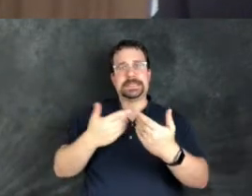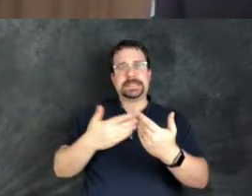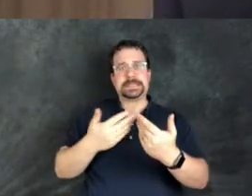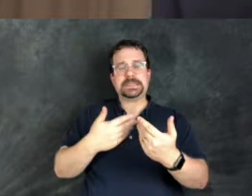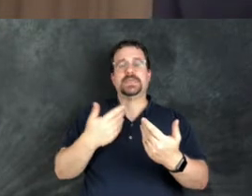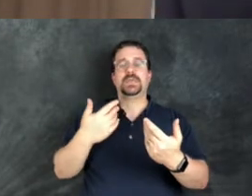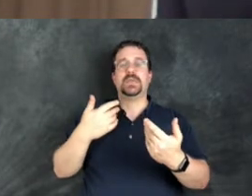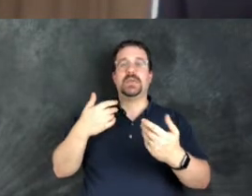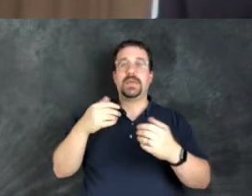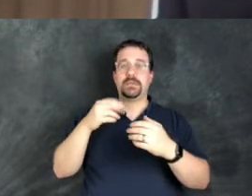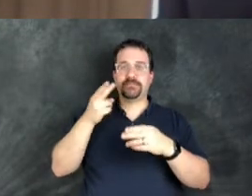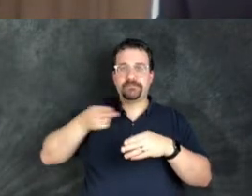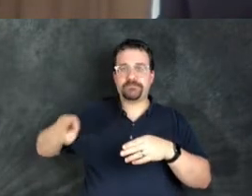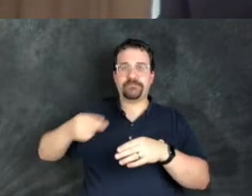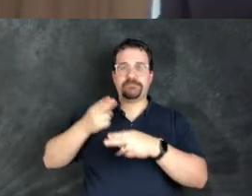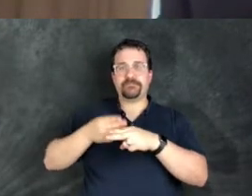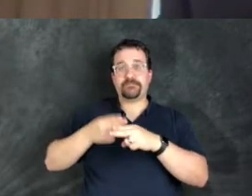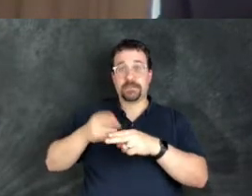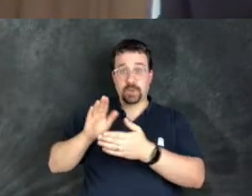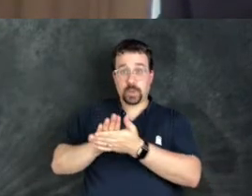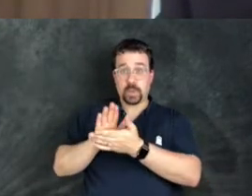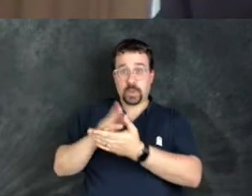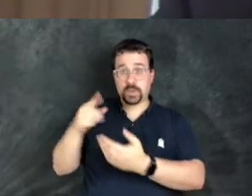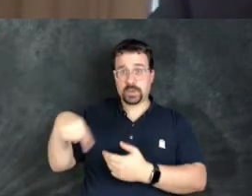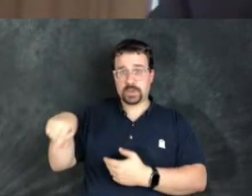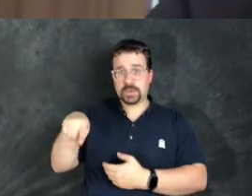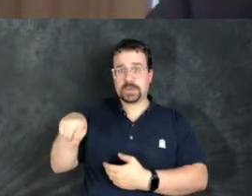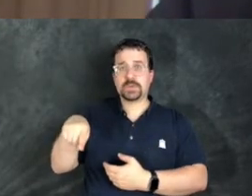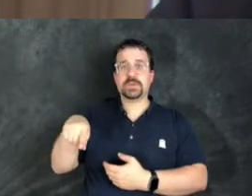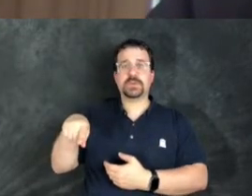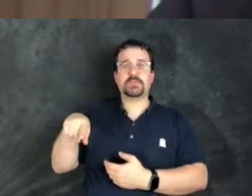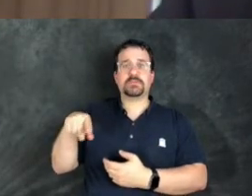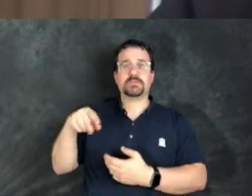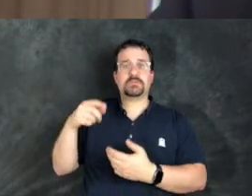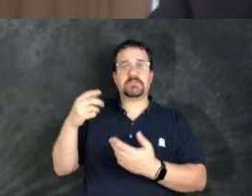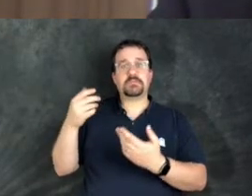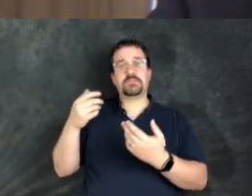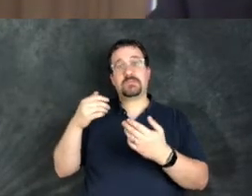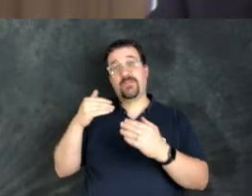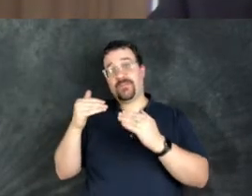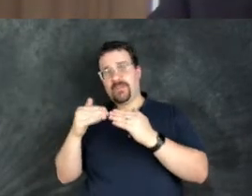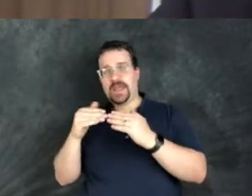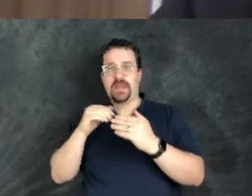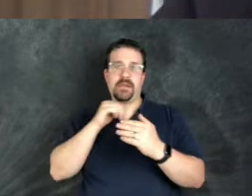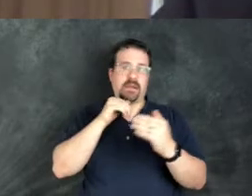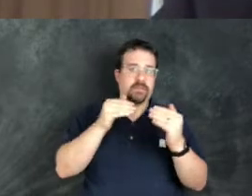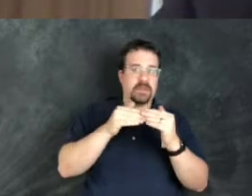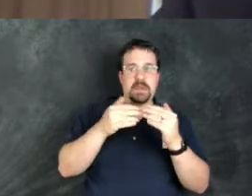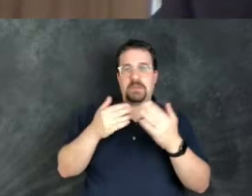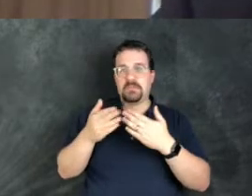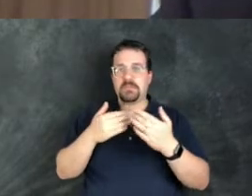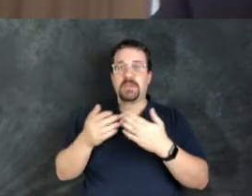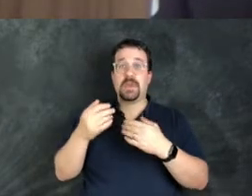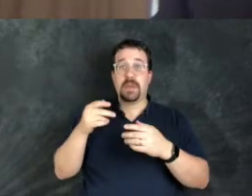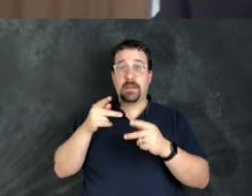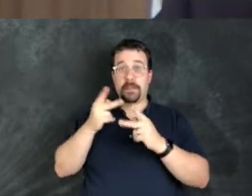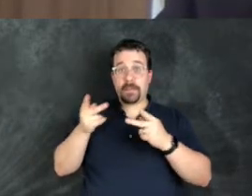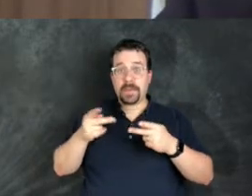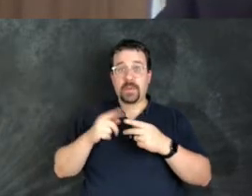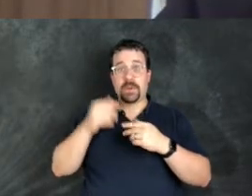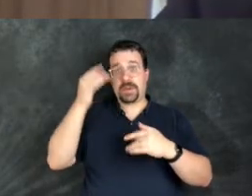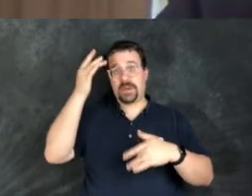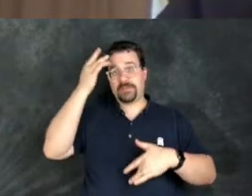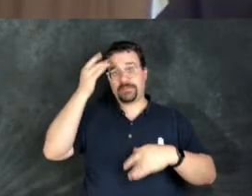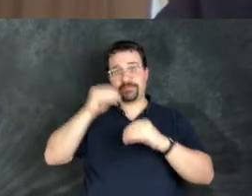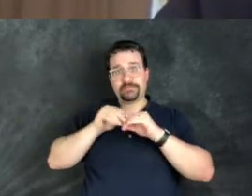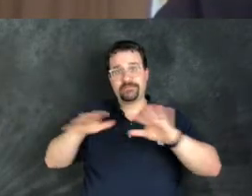virus and the historical reputation of the schools, fair or not, as places where illness